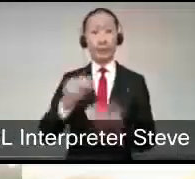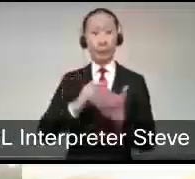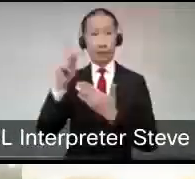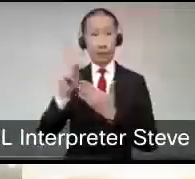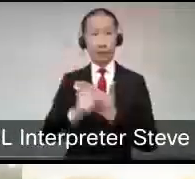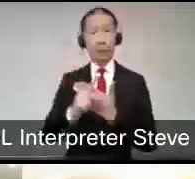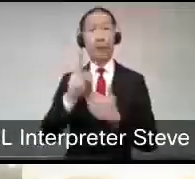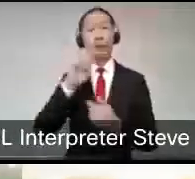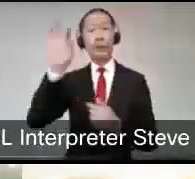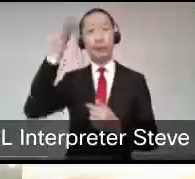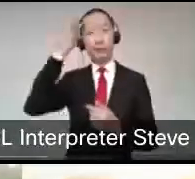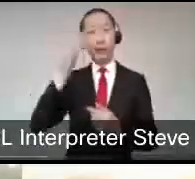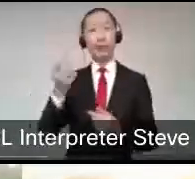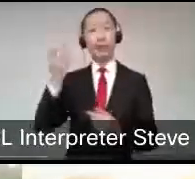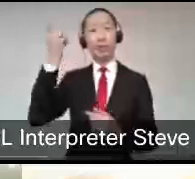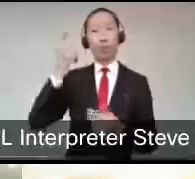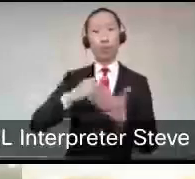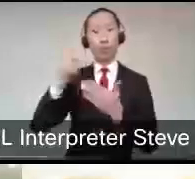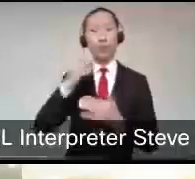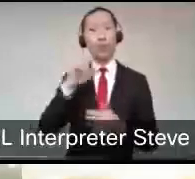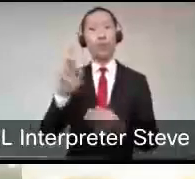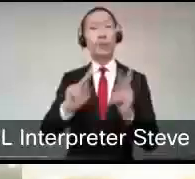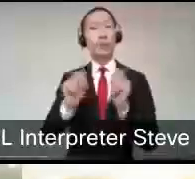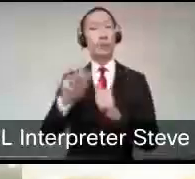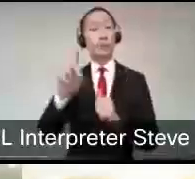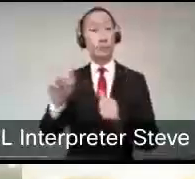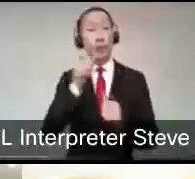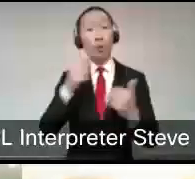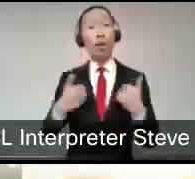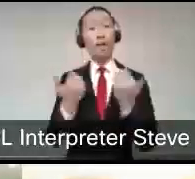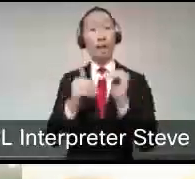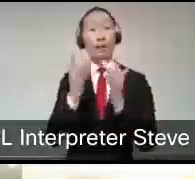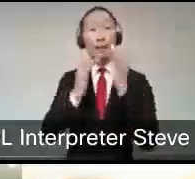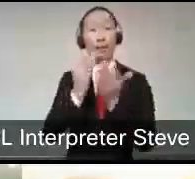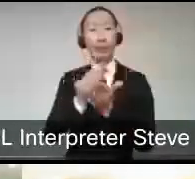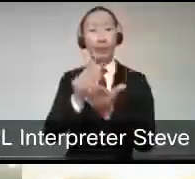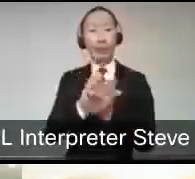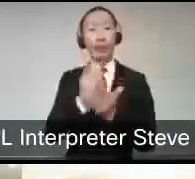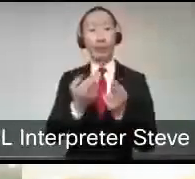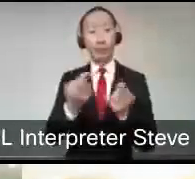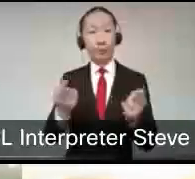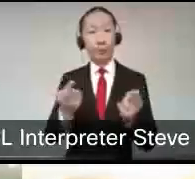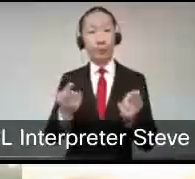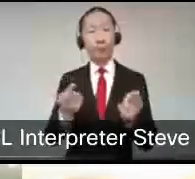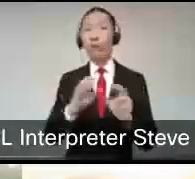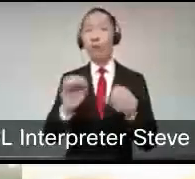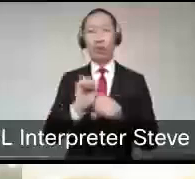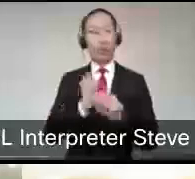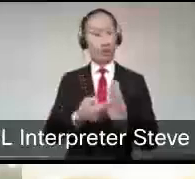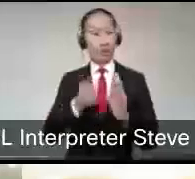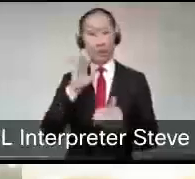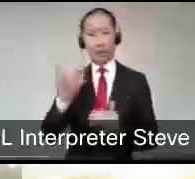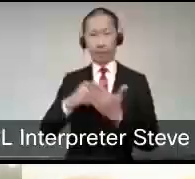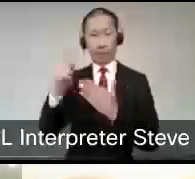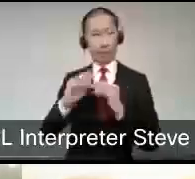is a federal welfare program for disabled individuals who have limited income and resources, and there's no work requirement for this